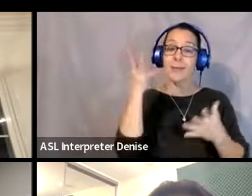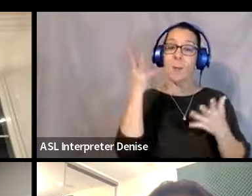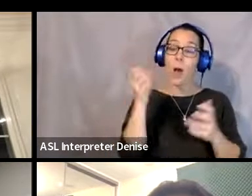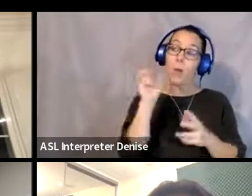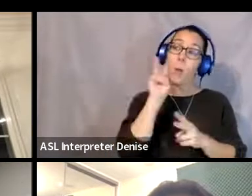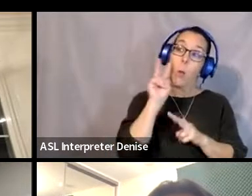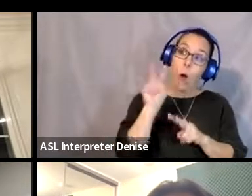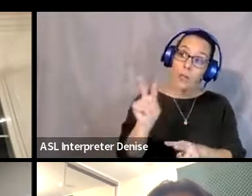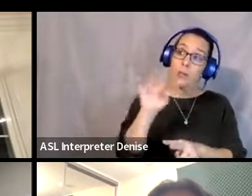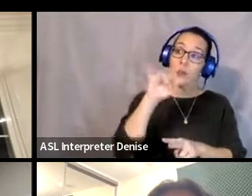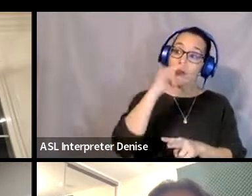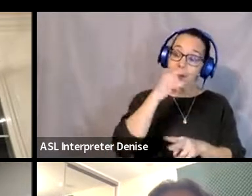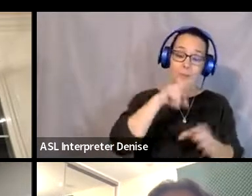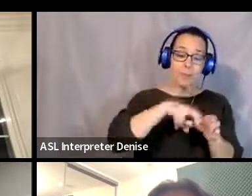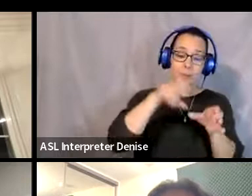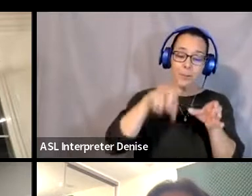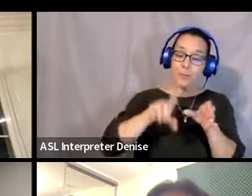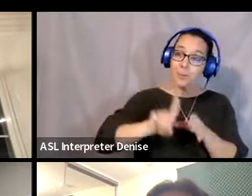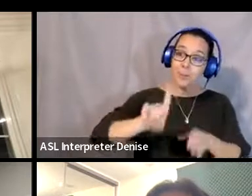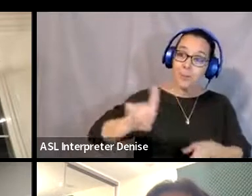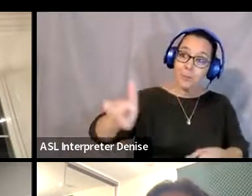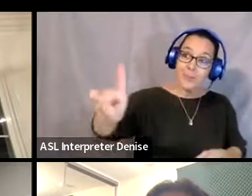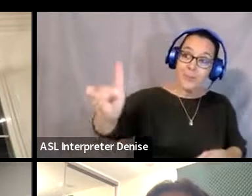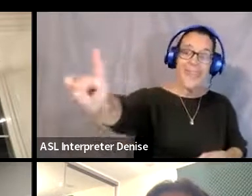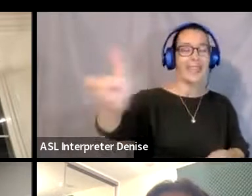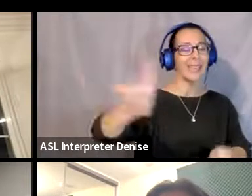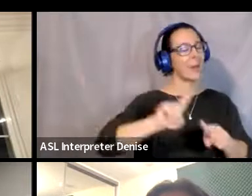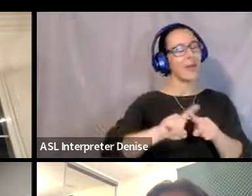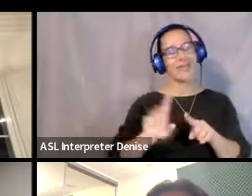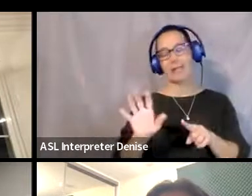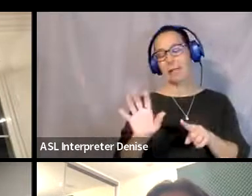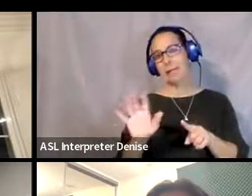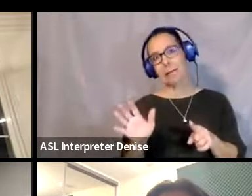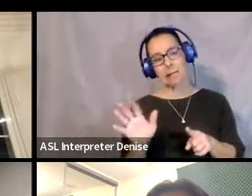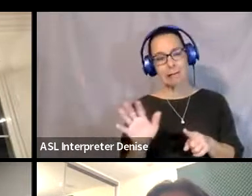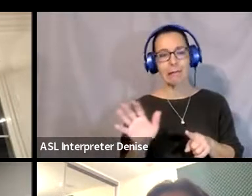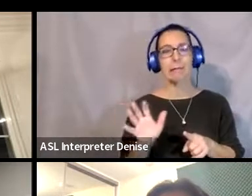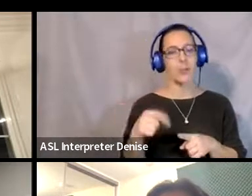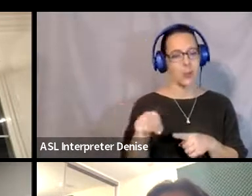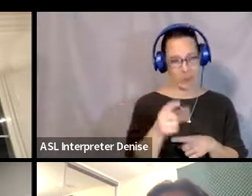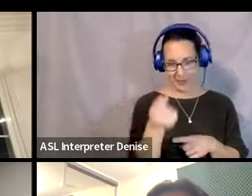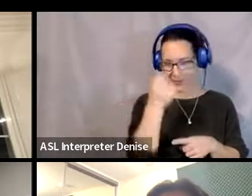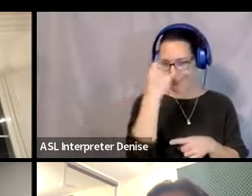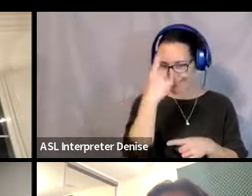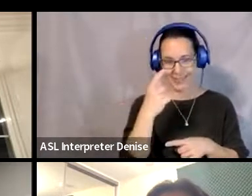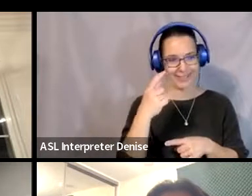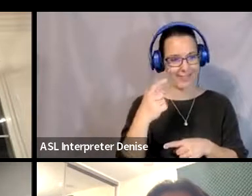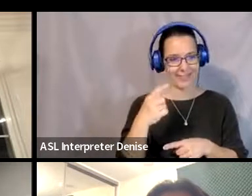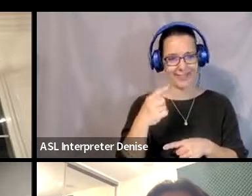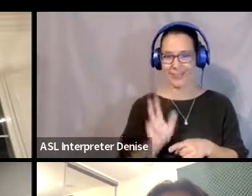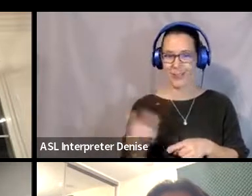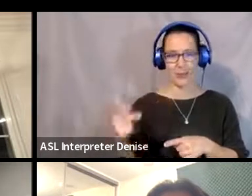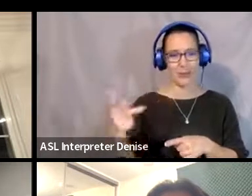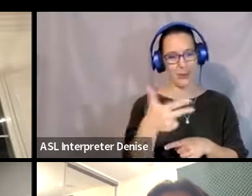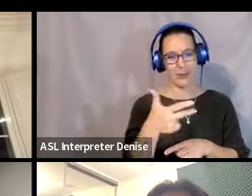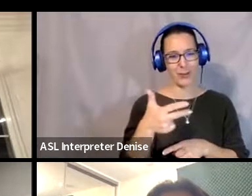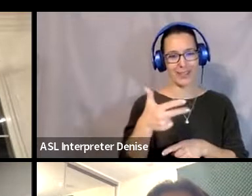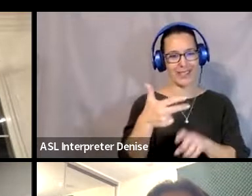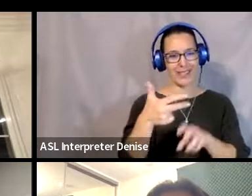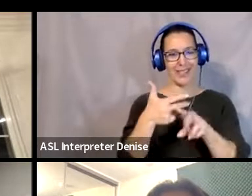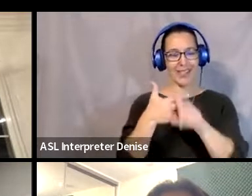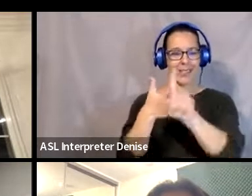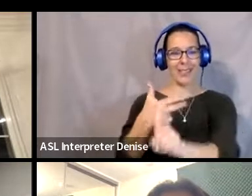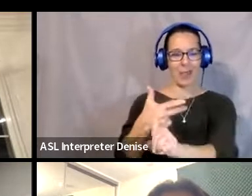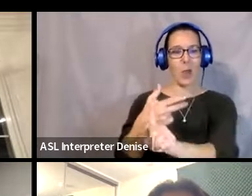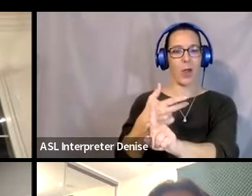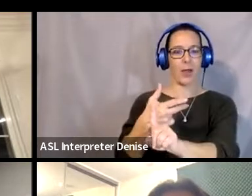them, but because of the distance it takes away, and those of you who do drop off, you know how that one car that can sit there